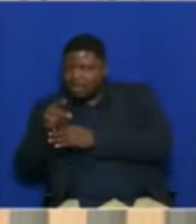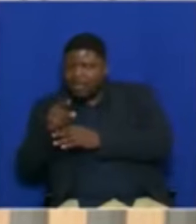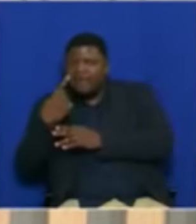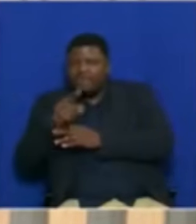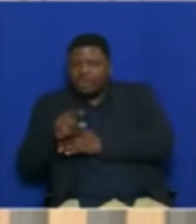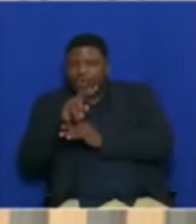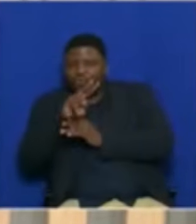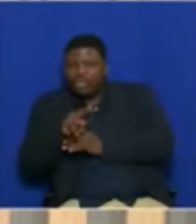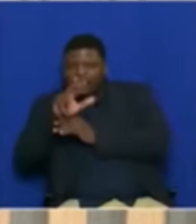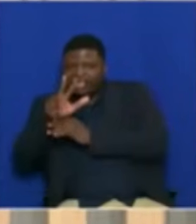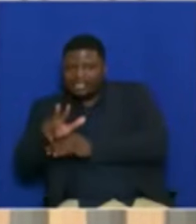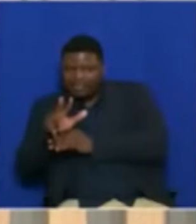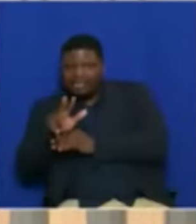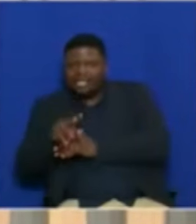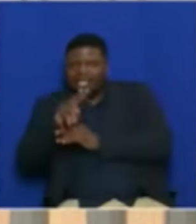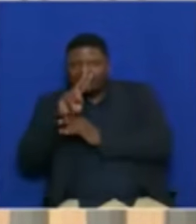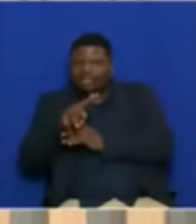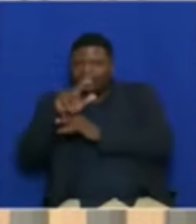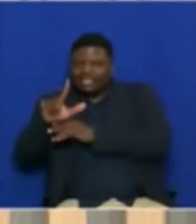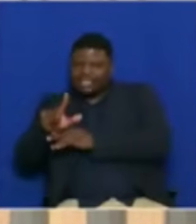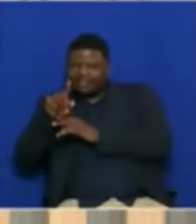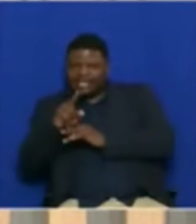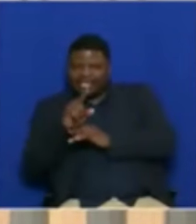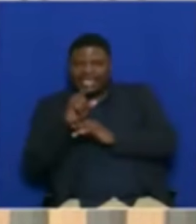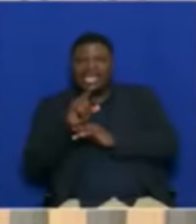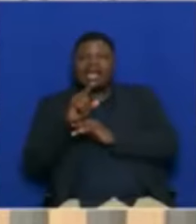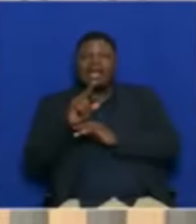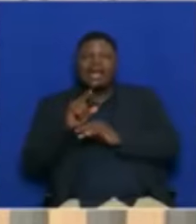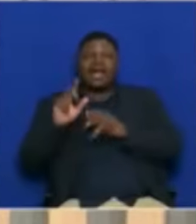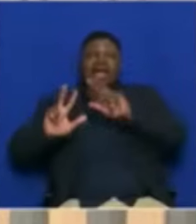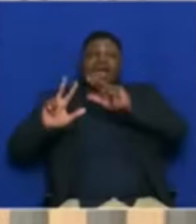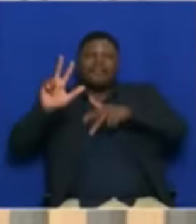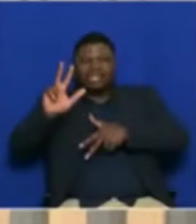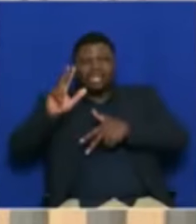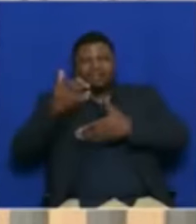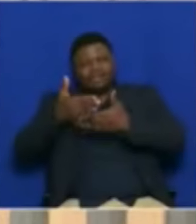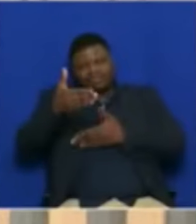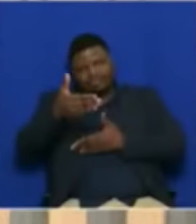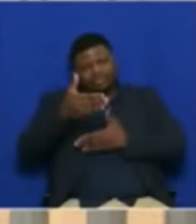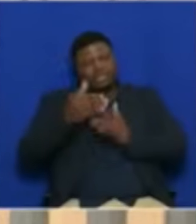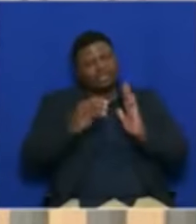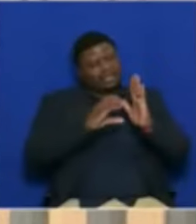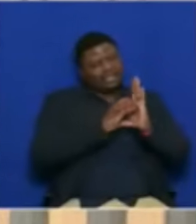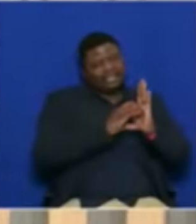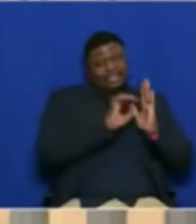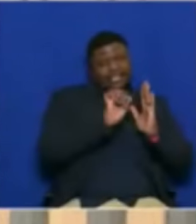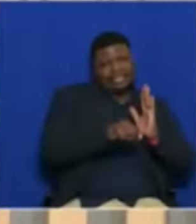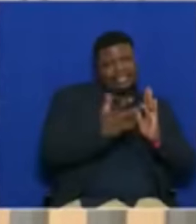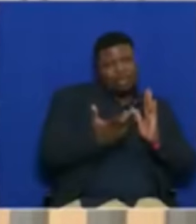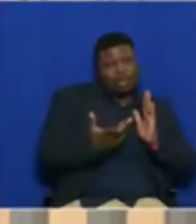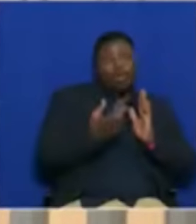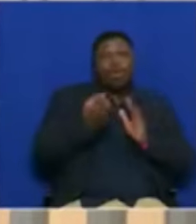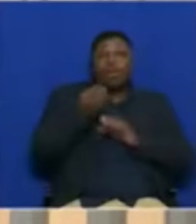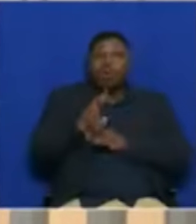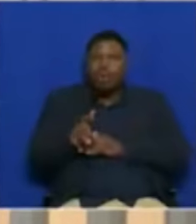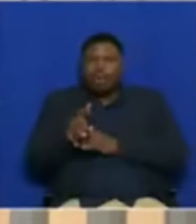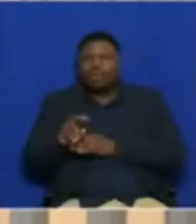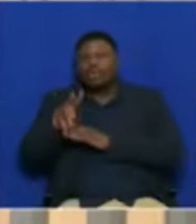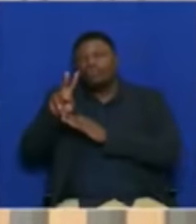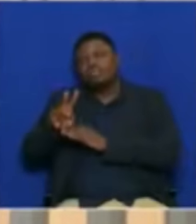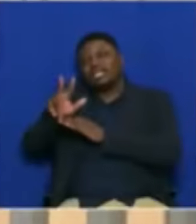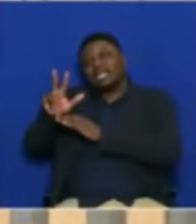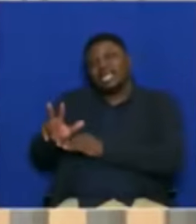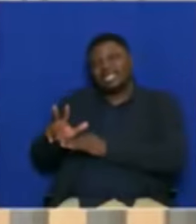a decision by the ID in terms of Section 28(1)(a? Because there is no other way. Yes. So that you and